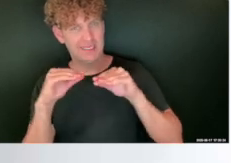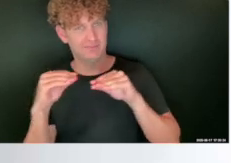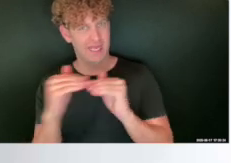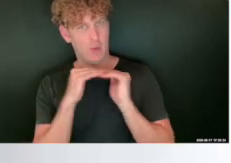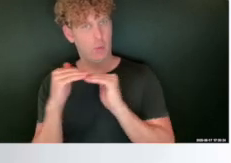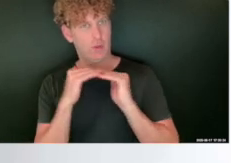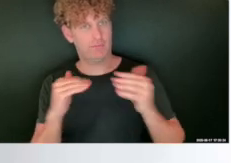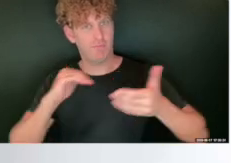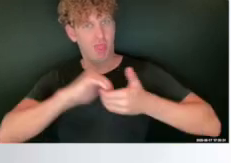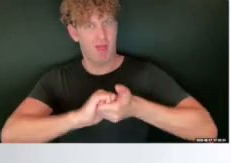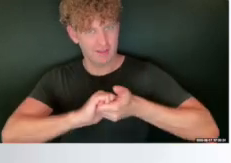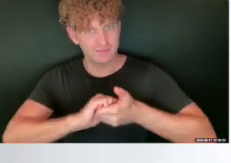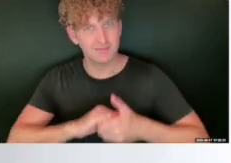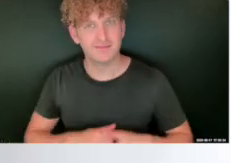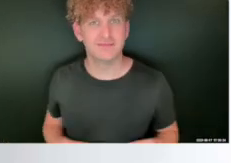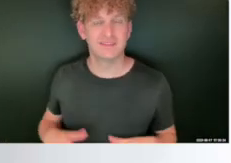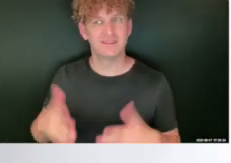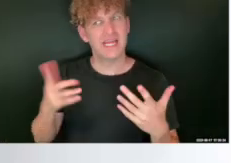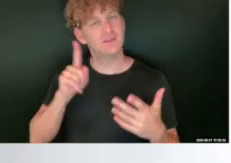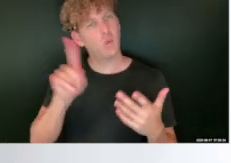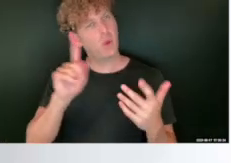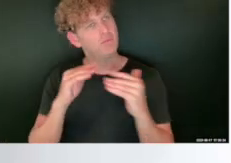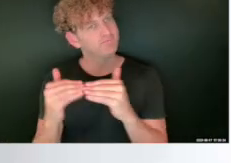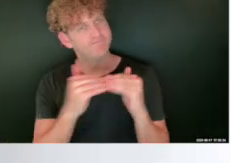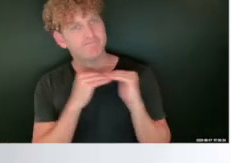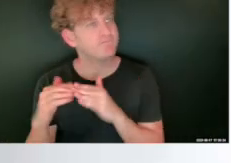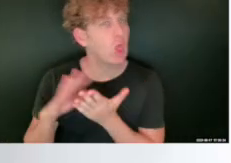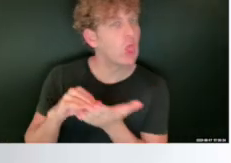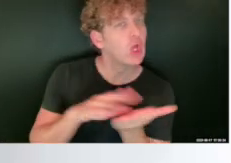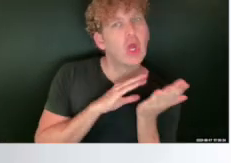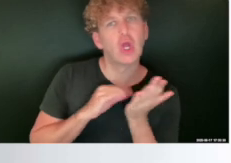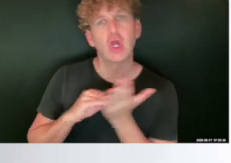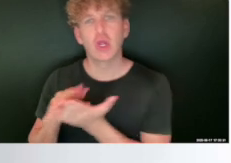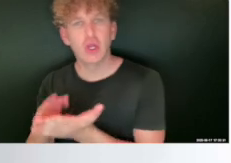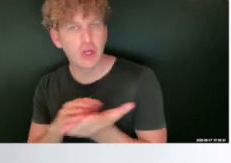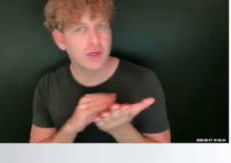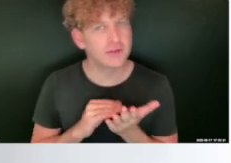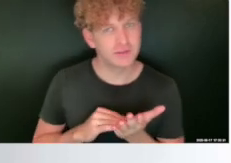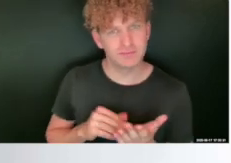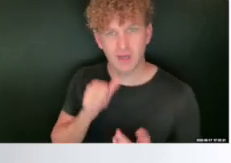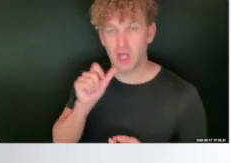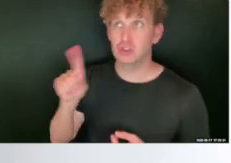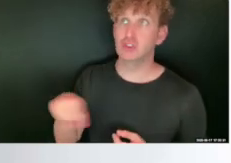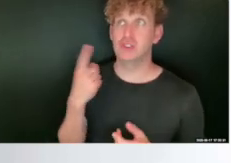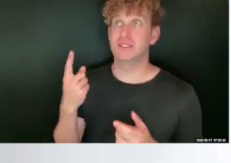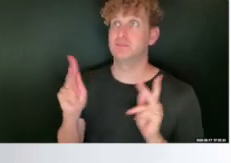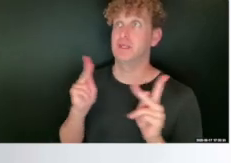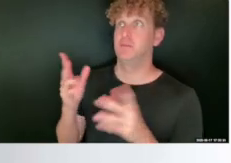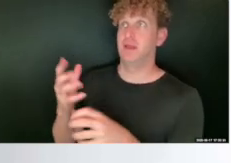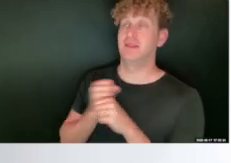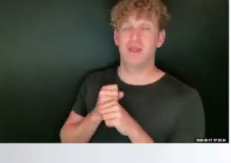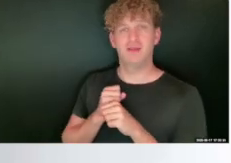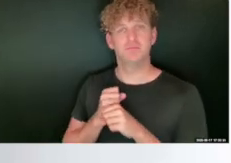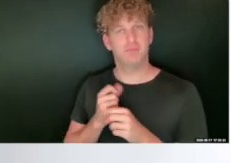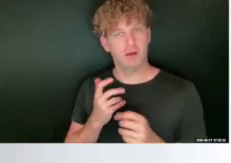education, curriculum, workforce training, and more. believe it or not. Grants are typically